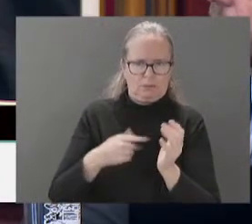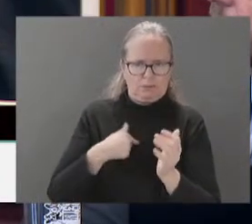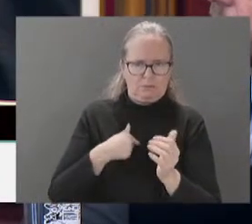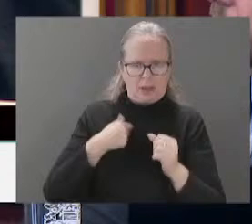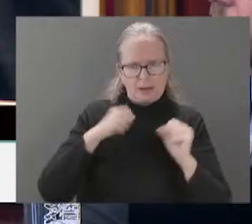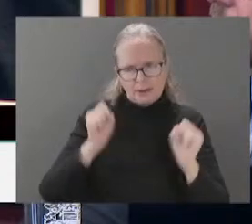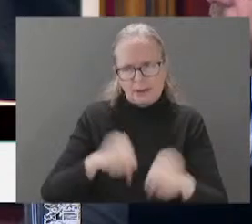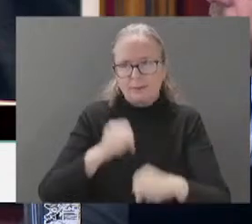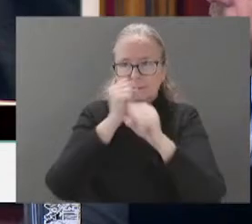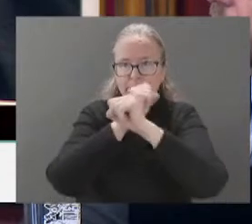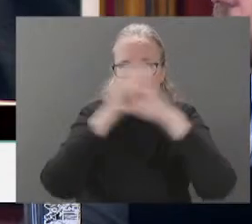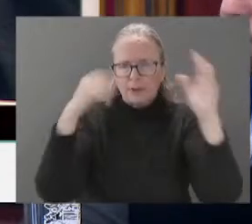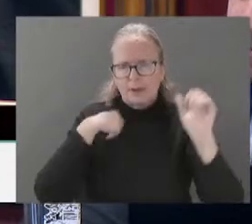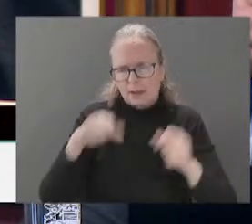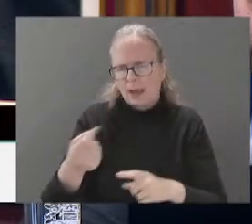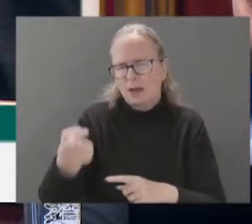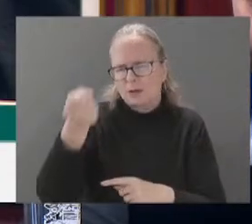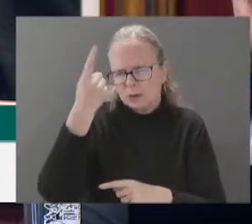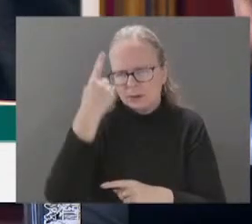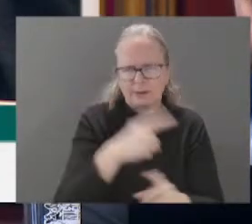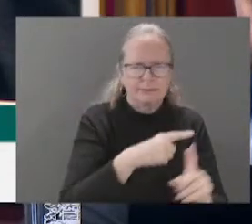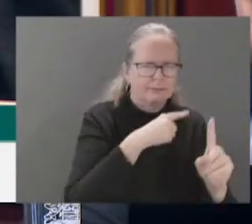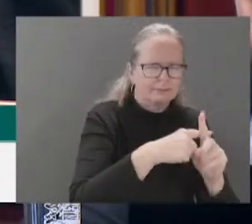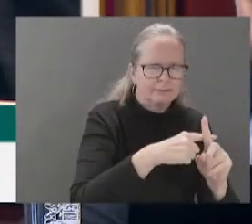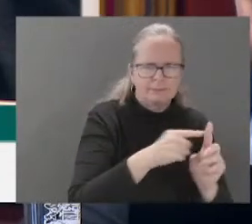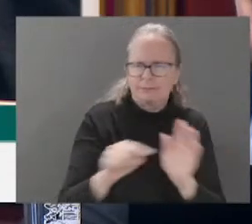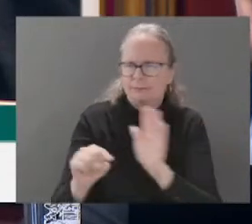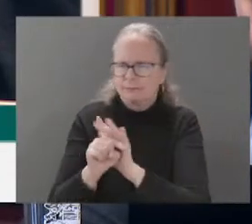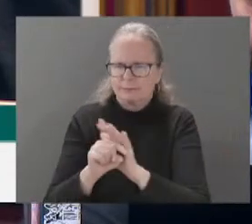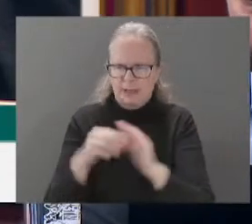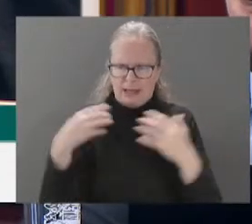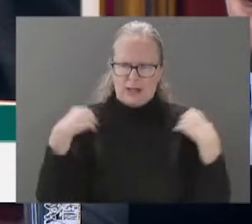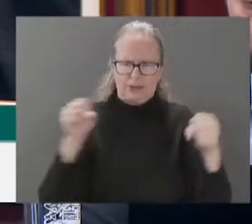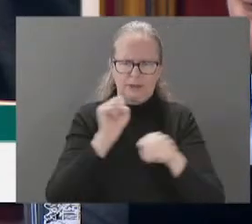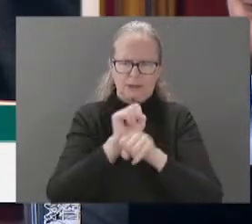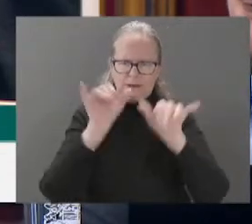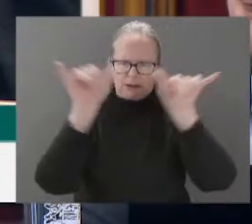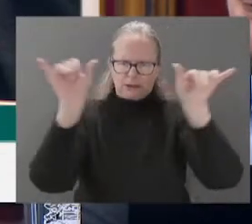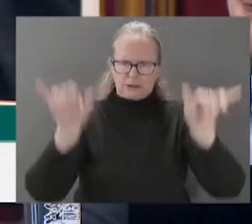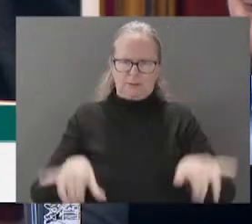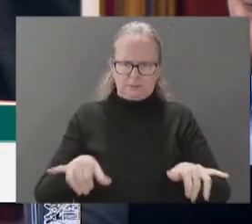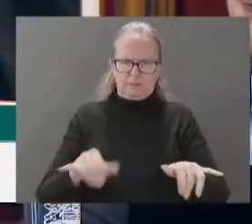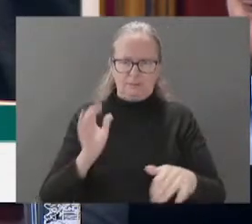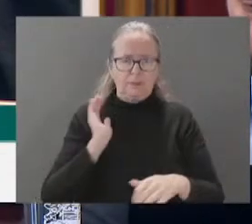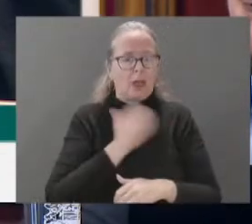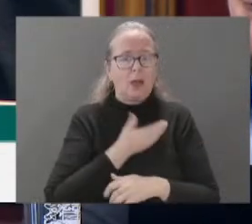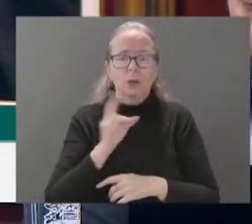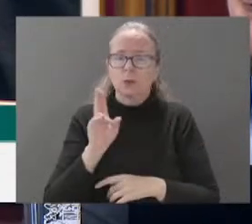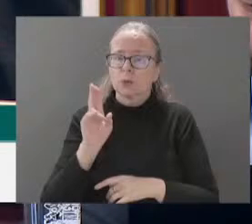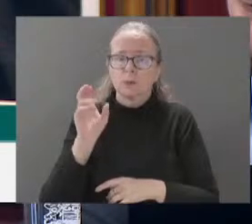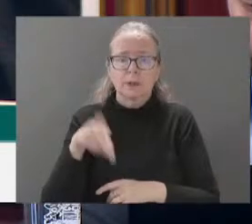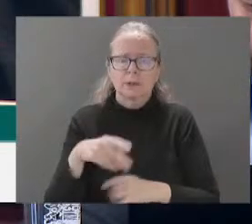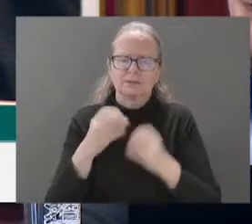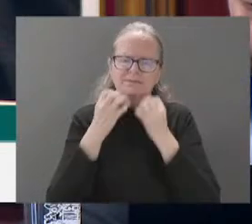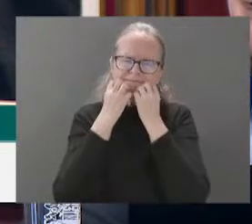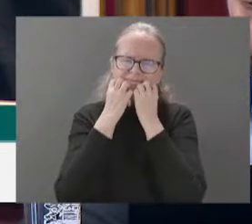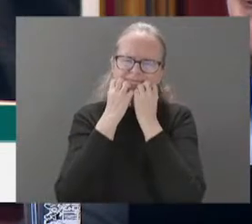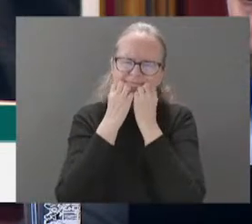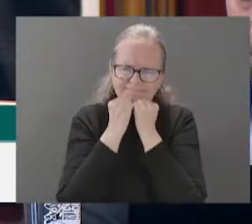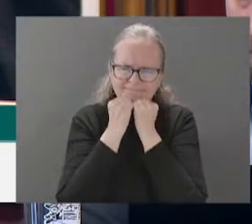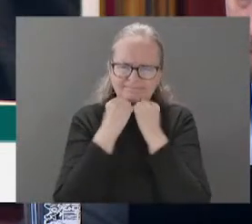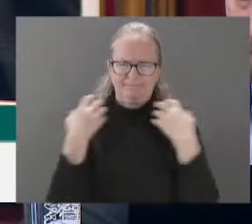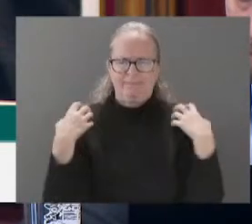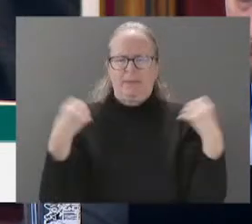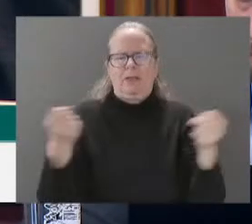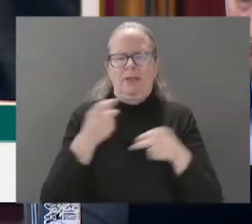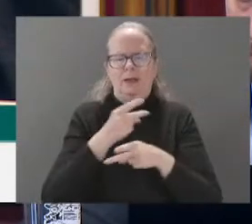Healthcare System our United conservative government not only cares deeply about healthcare for albertans but also stands fiercely behind